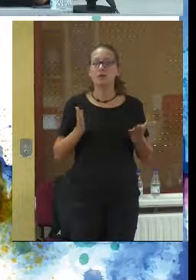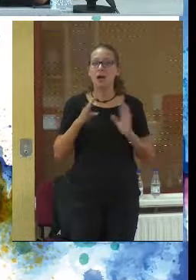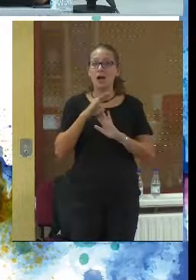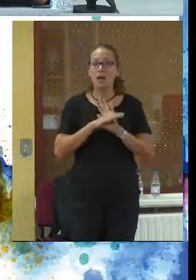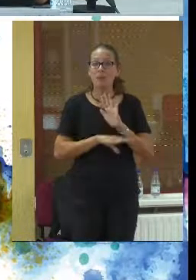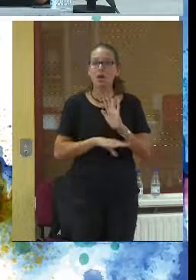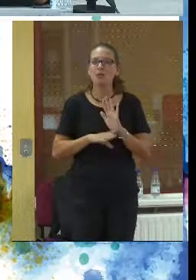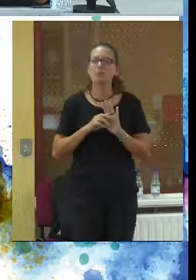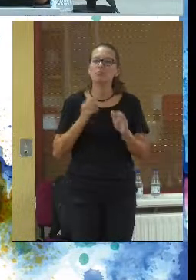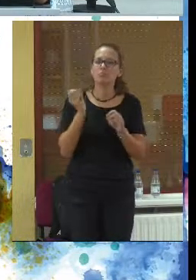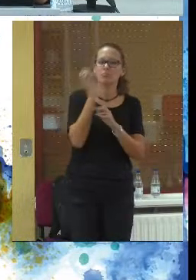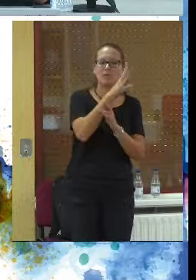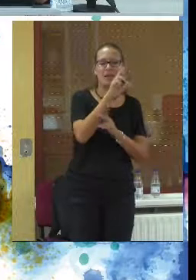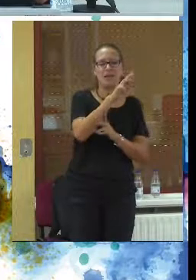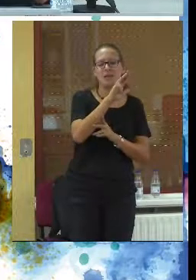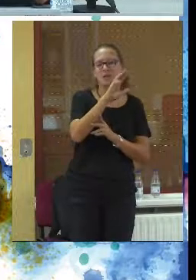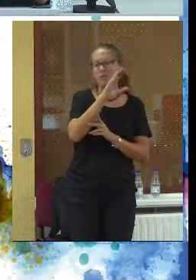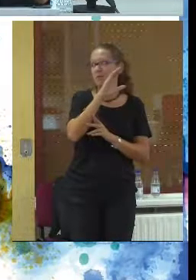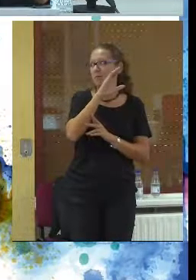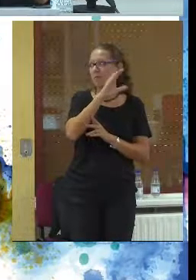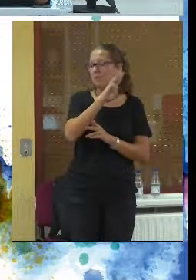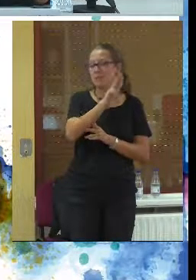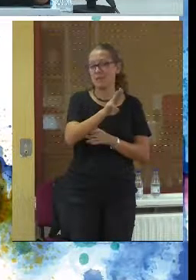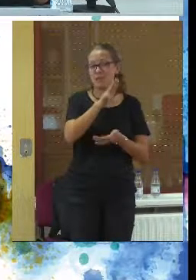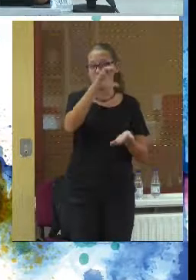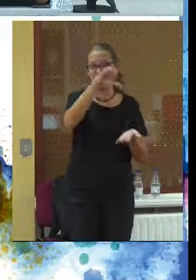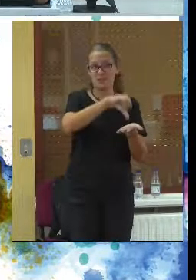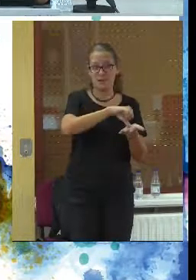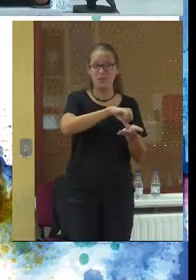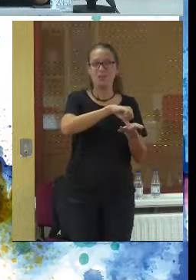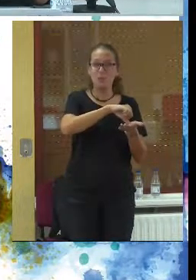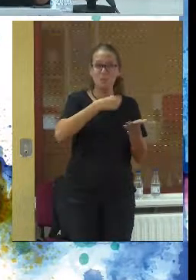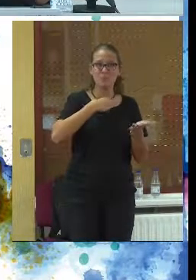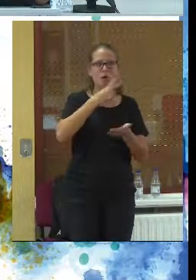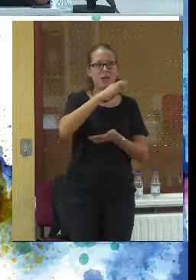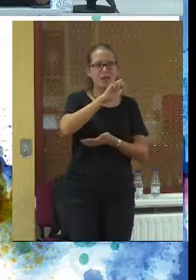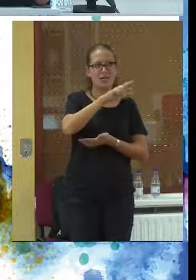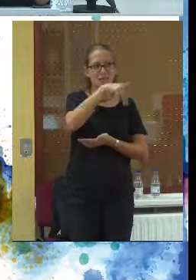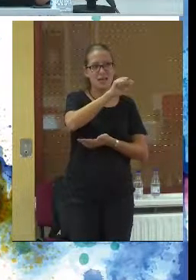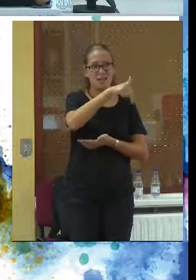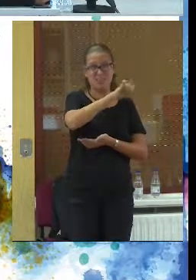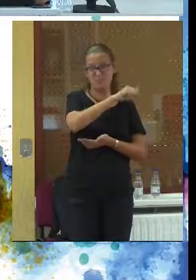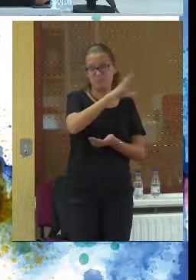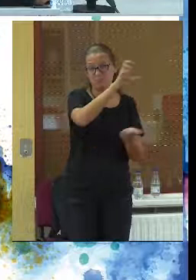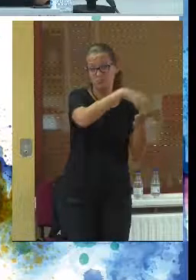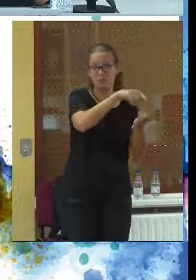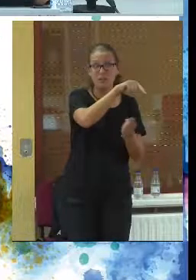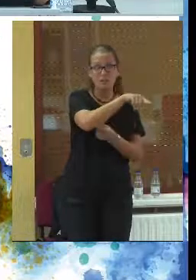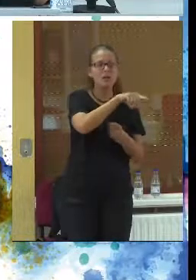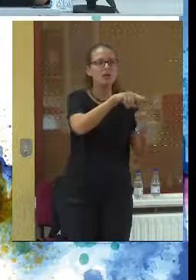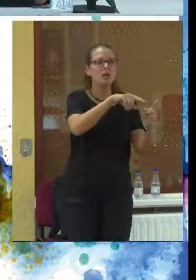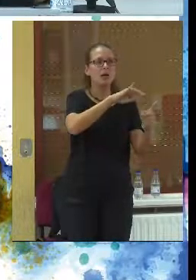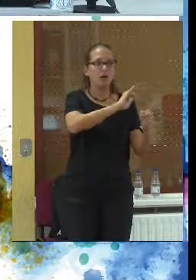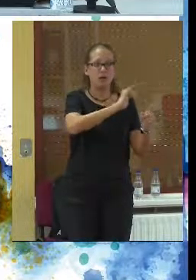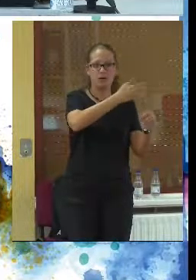of it. We've got it uploaded in a central platform that we have in Hernani. We have